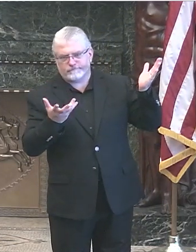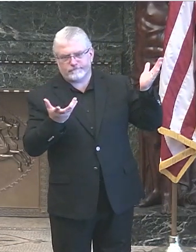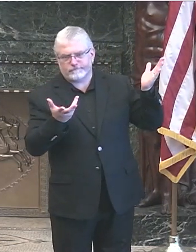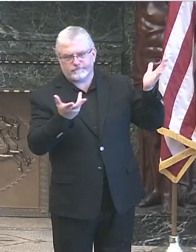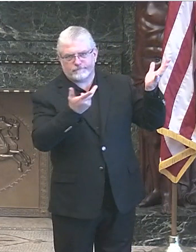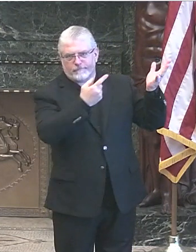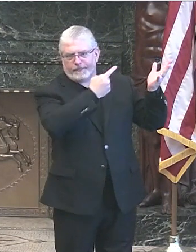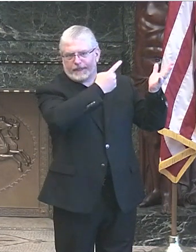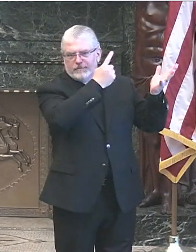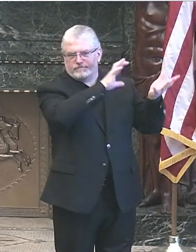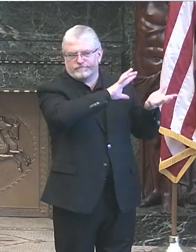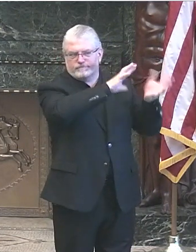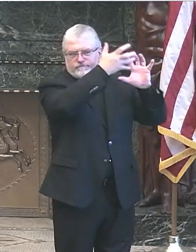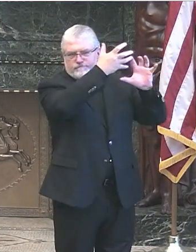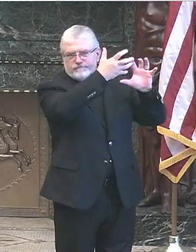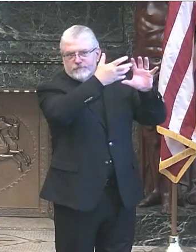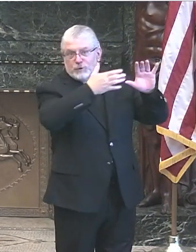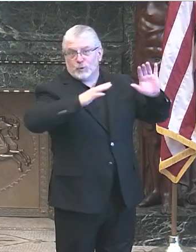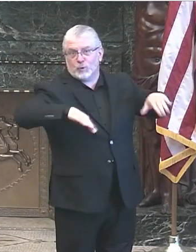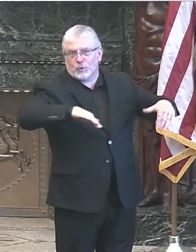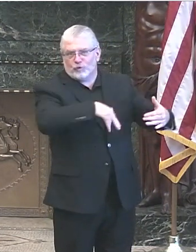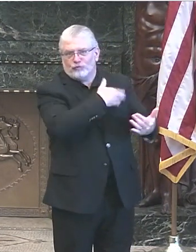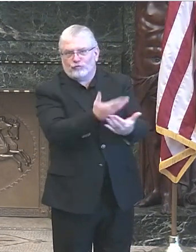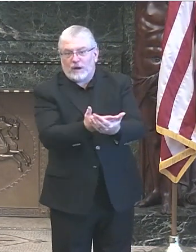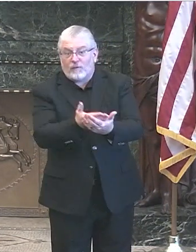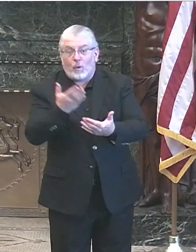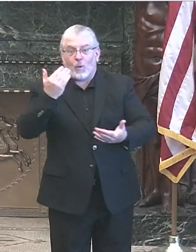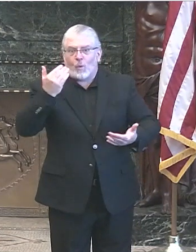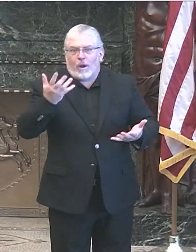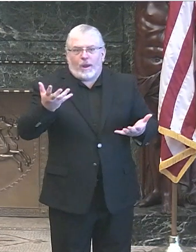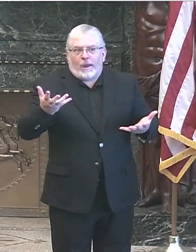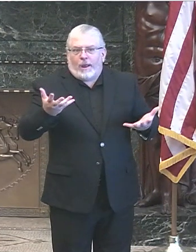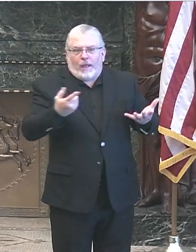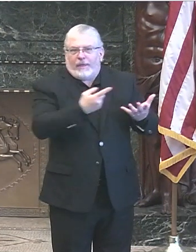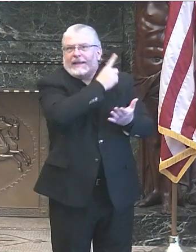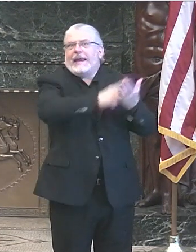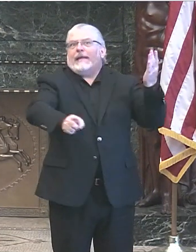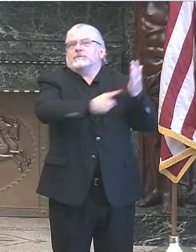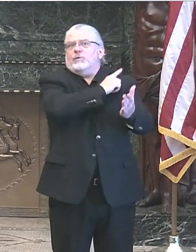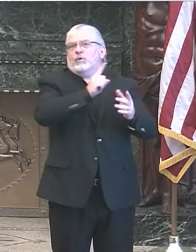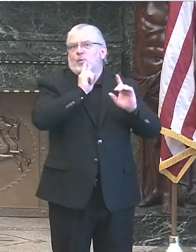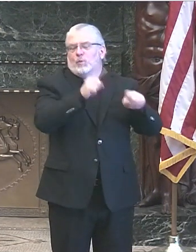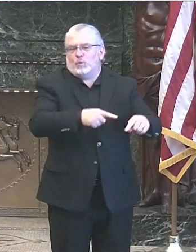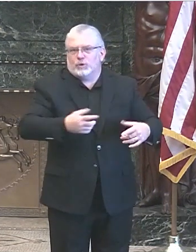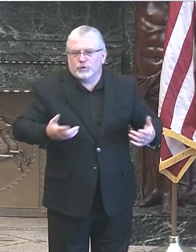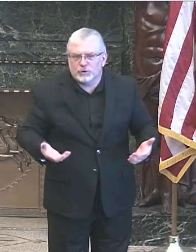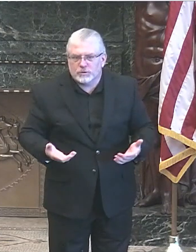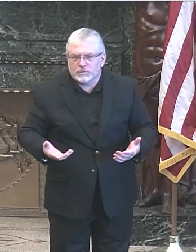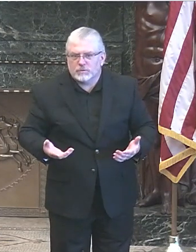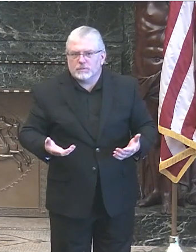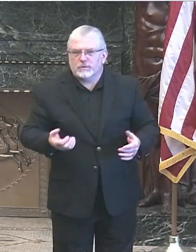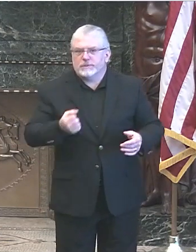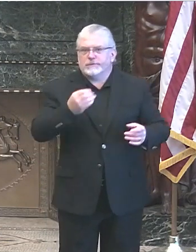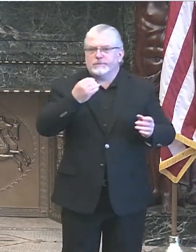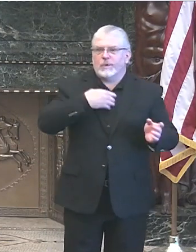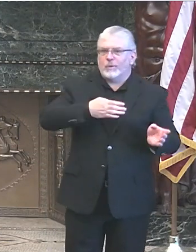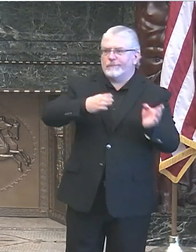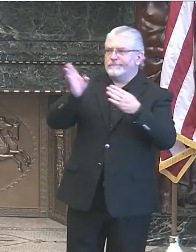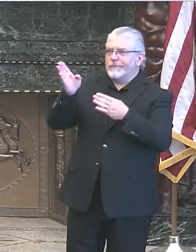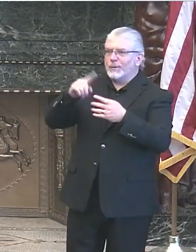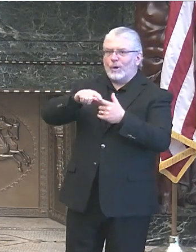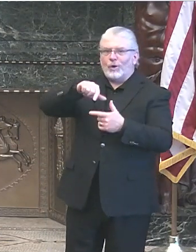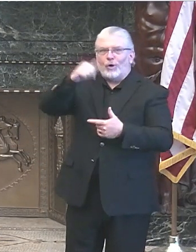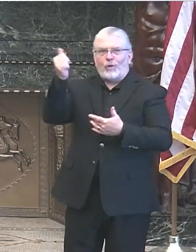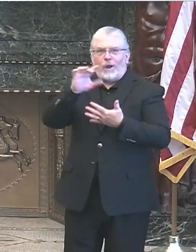why, and that order was canceled. But we're pursuing multiple other options around